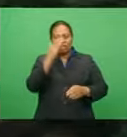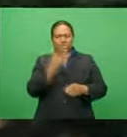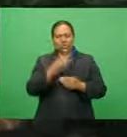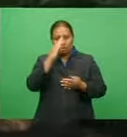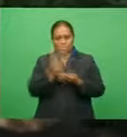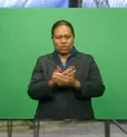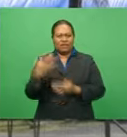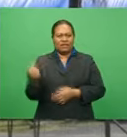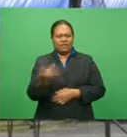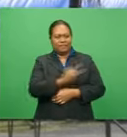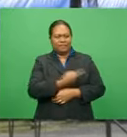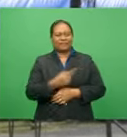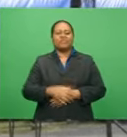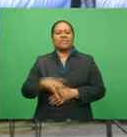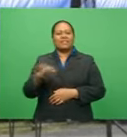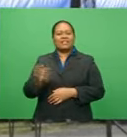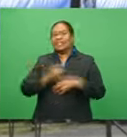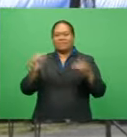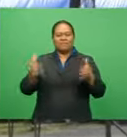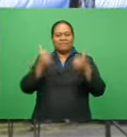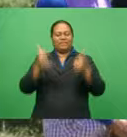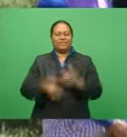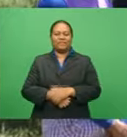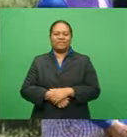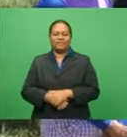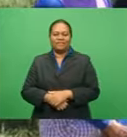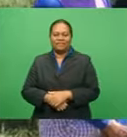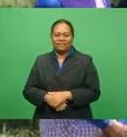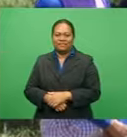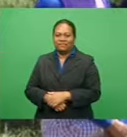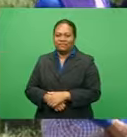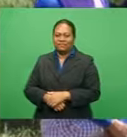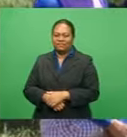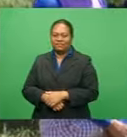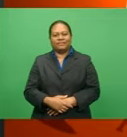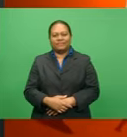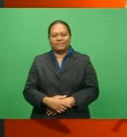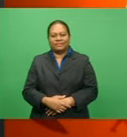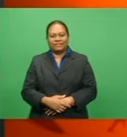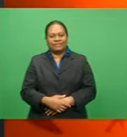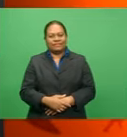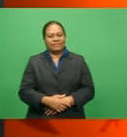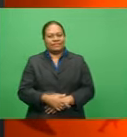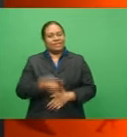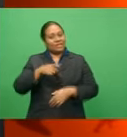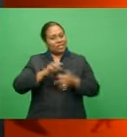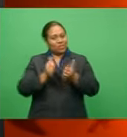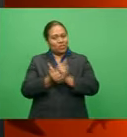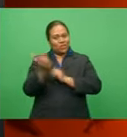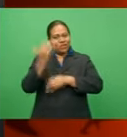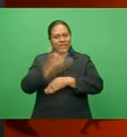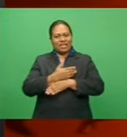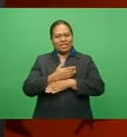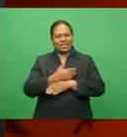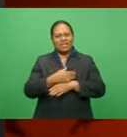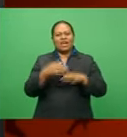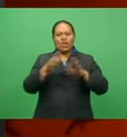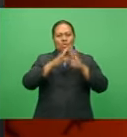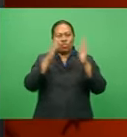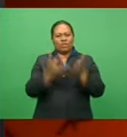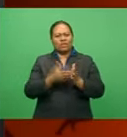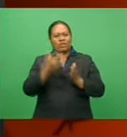Kumar took out the championship. Felipe Naikaso, FBC Sports. That's it from Sports Tonight. Coming up in the world